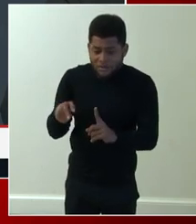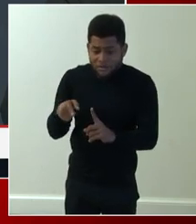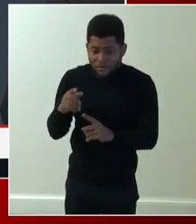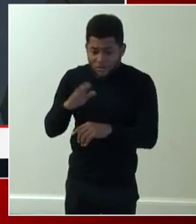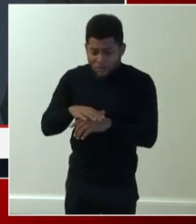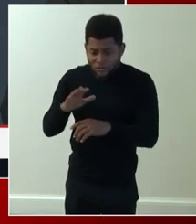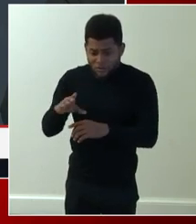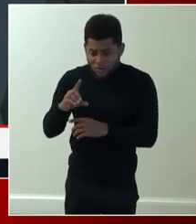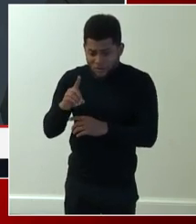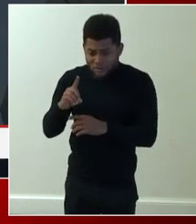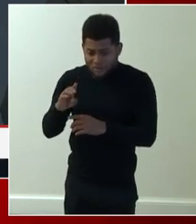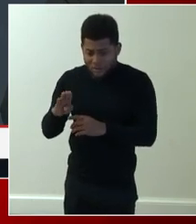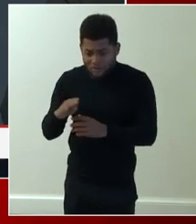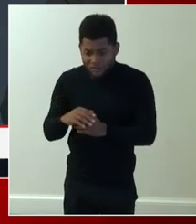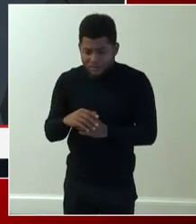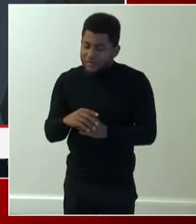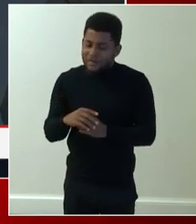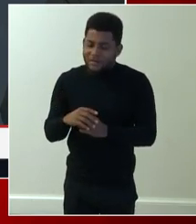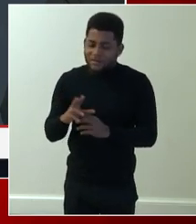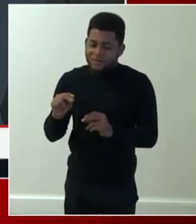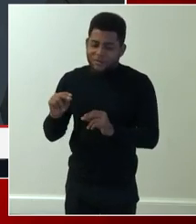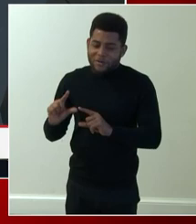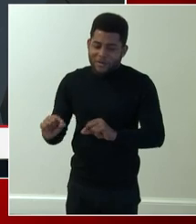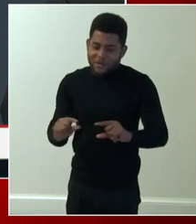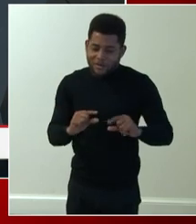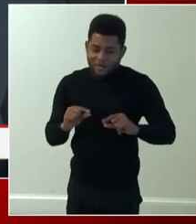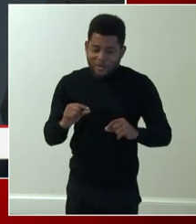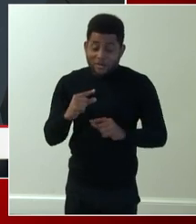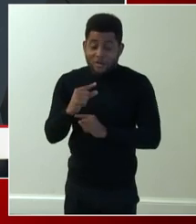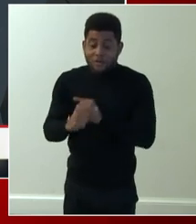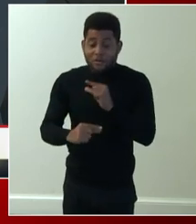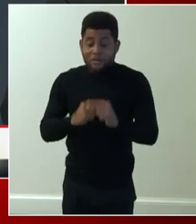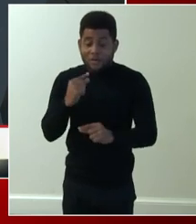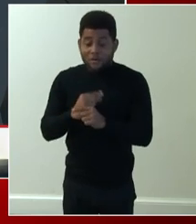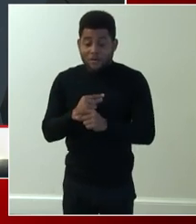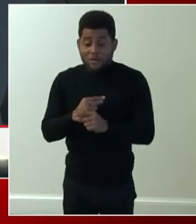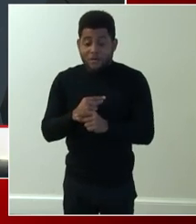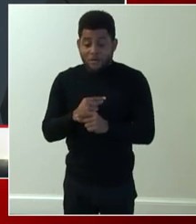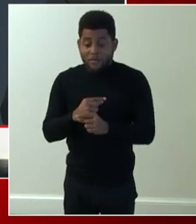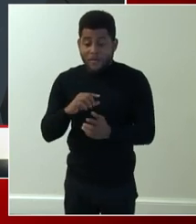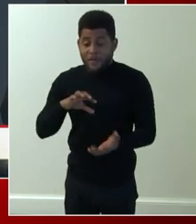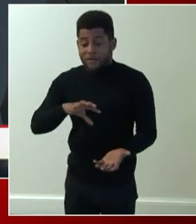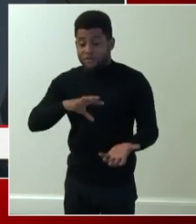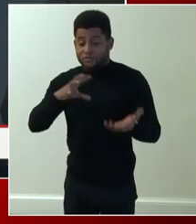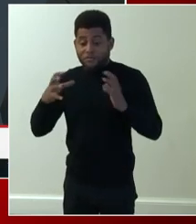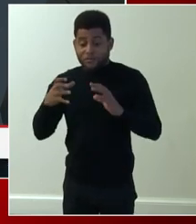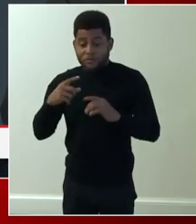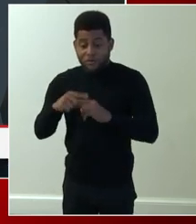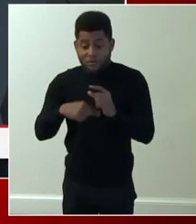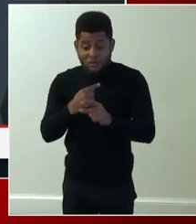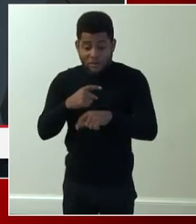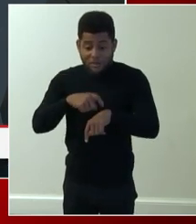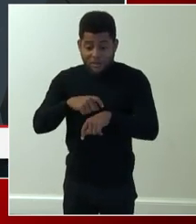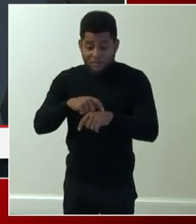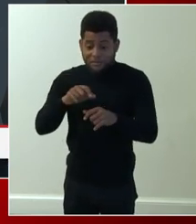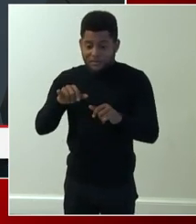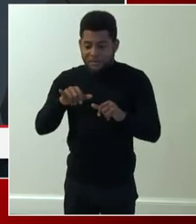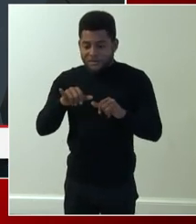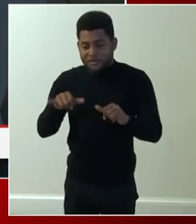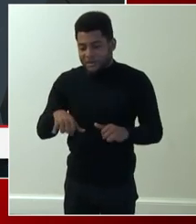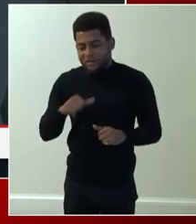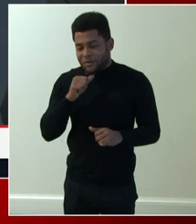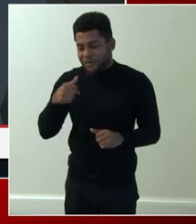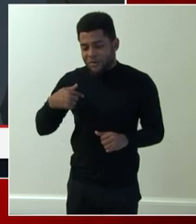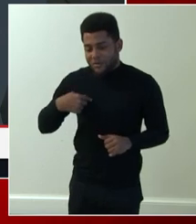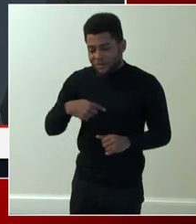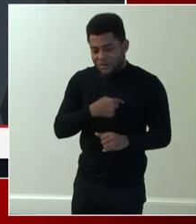No, there was a global ransomware attack or a global hack of a global time management system that is an industry standard